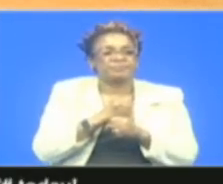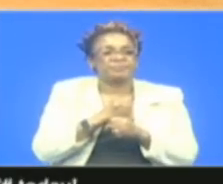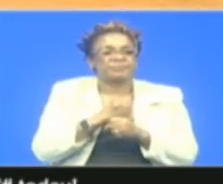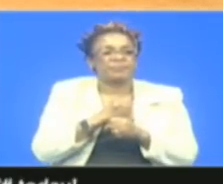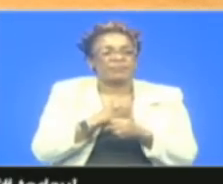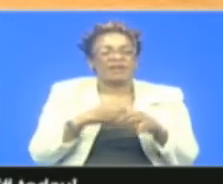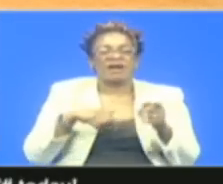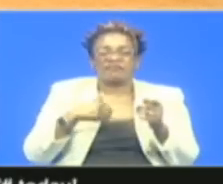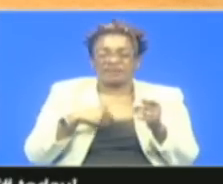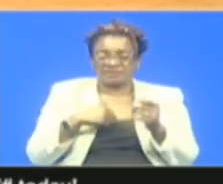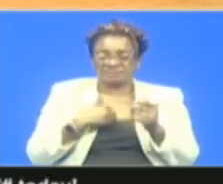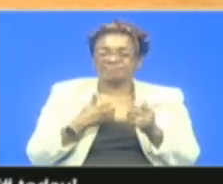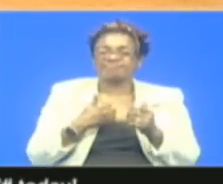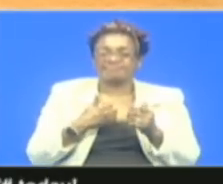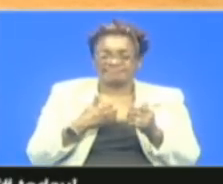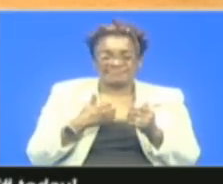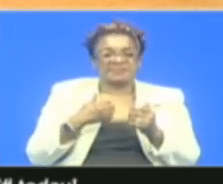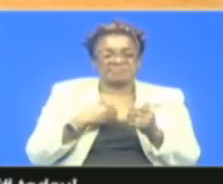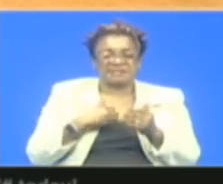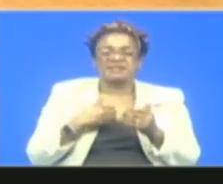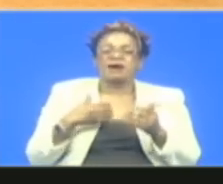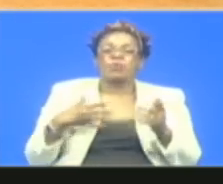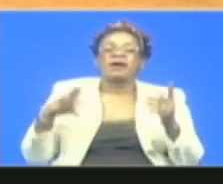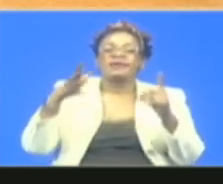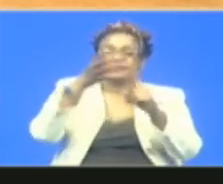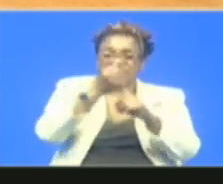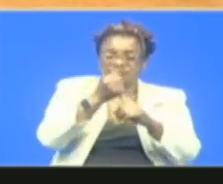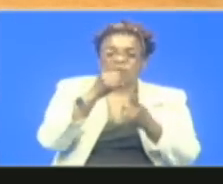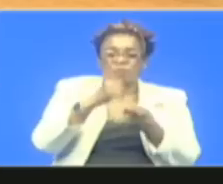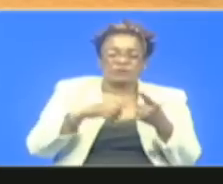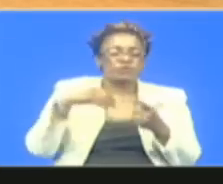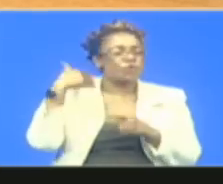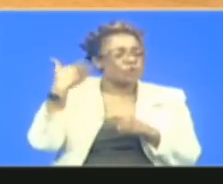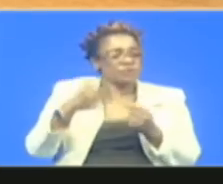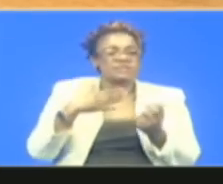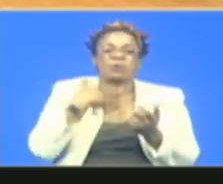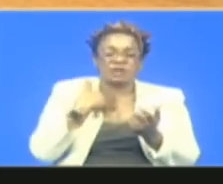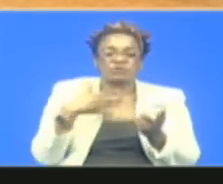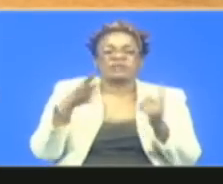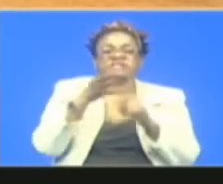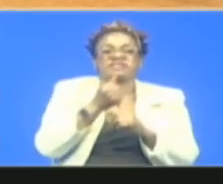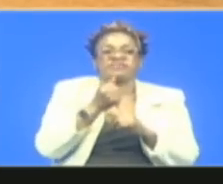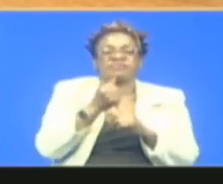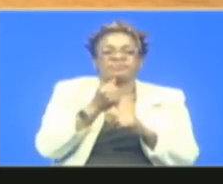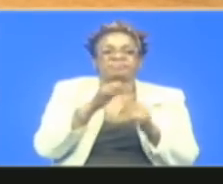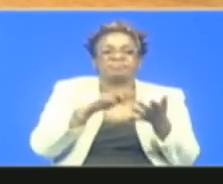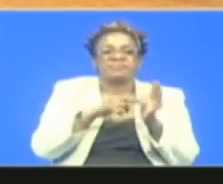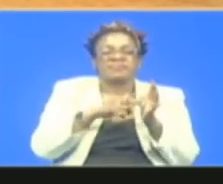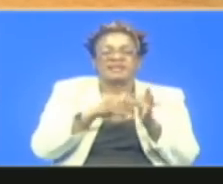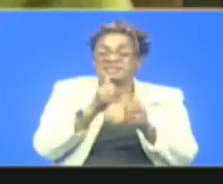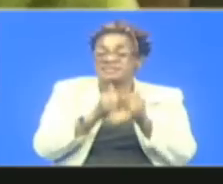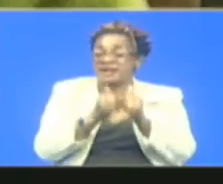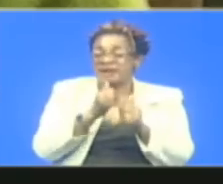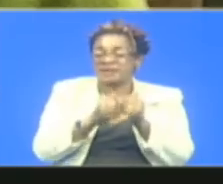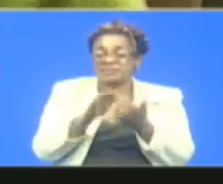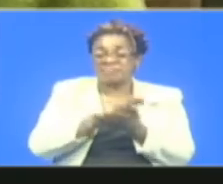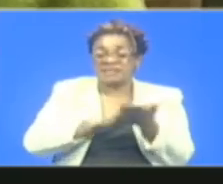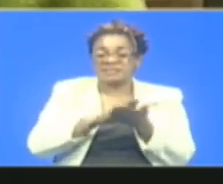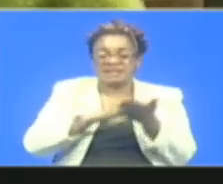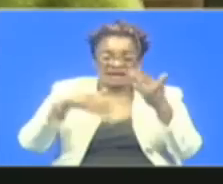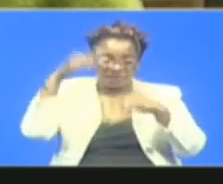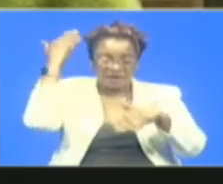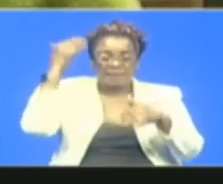I'm getting closer to achieving what I've always wanted to do, that science-based career, that's medicine. Take